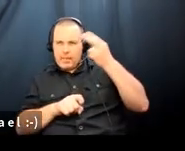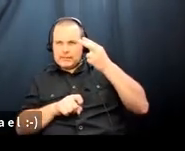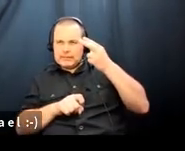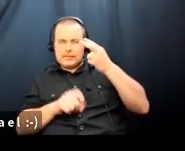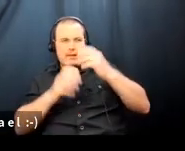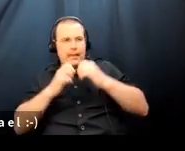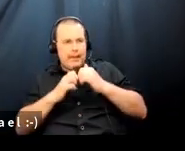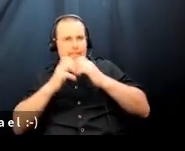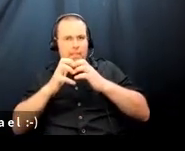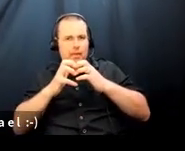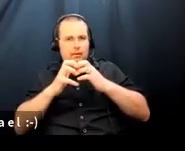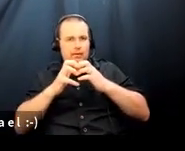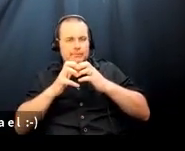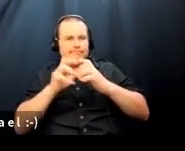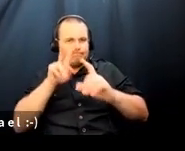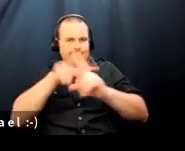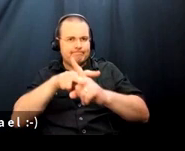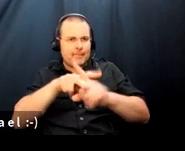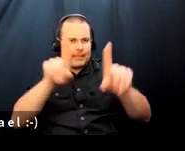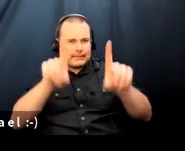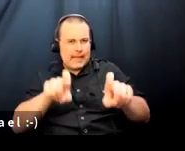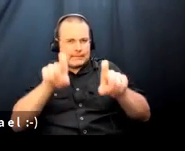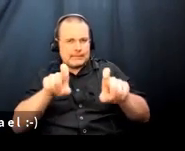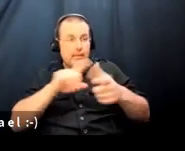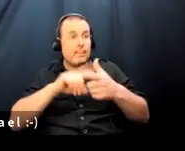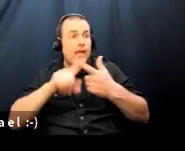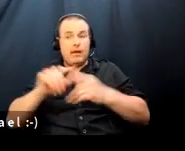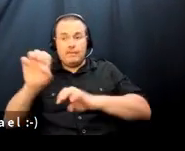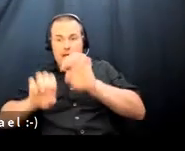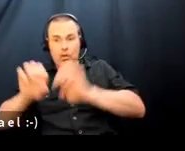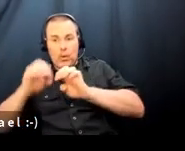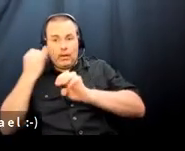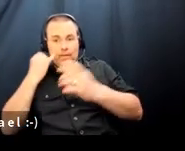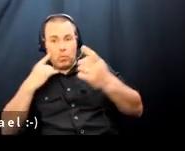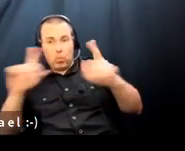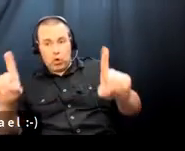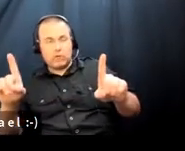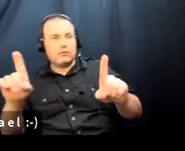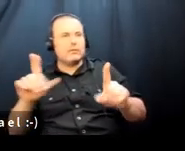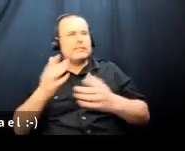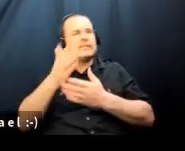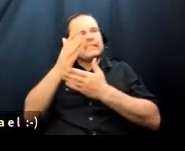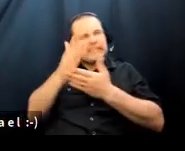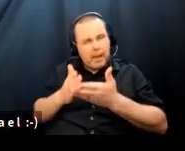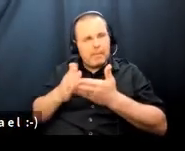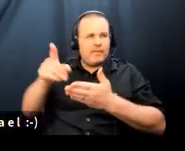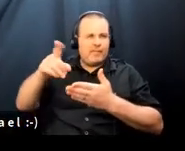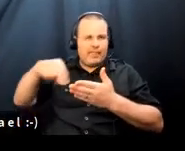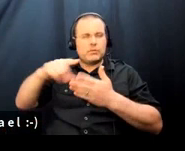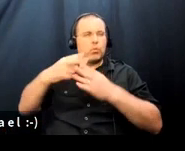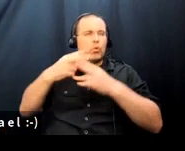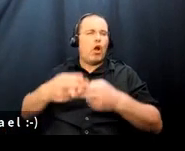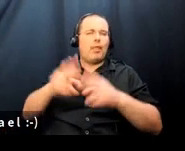implement that test, and then evaluate whether or not it worked. We now are calling some of this executive